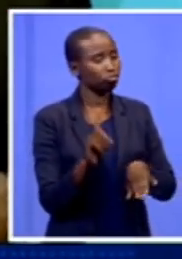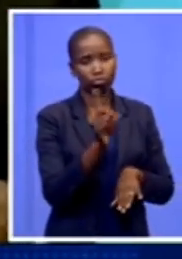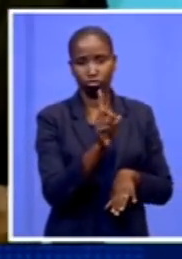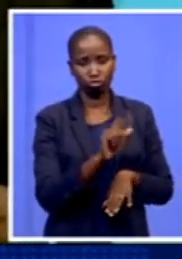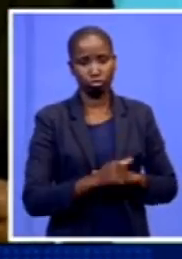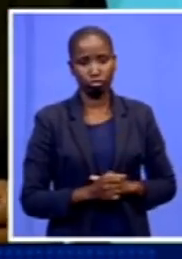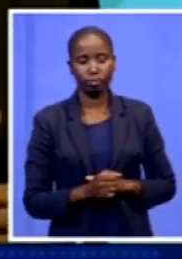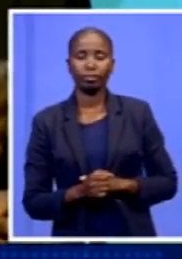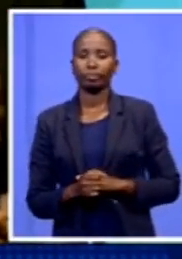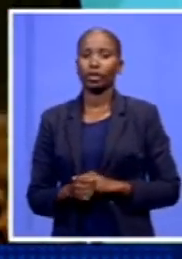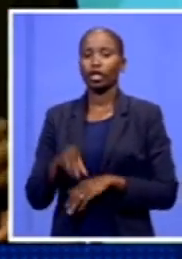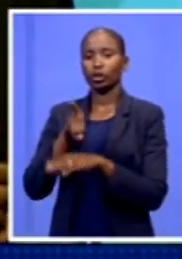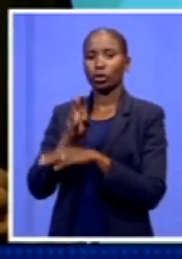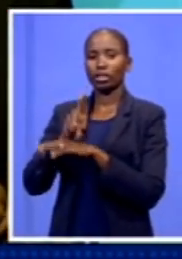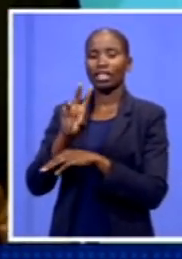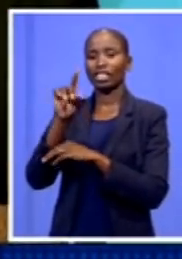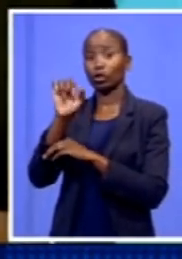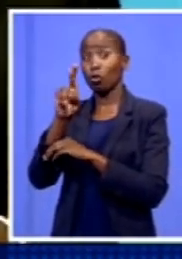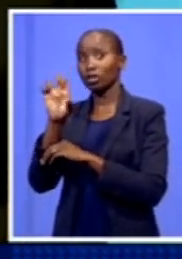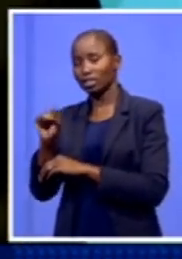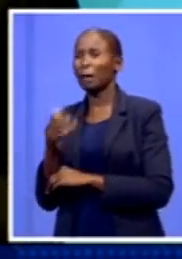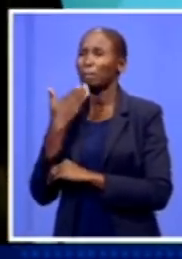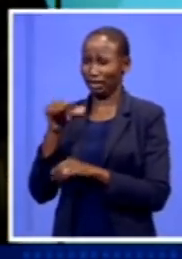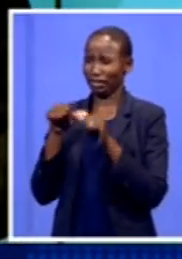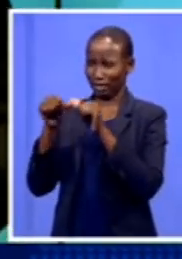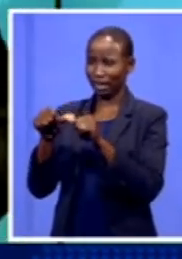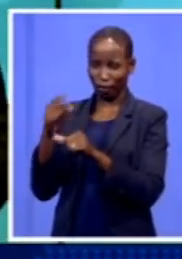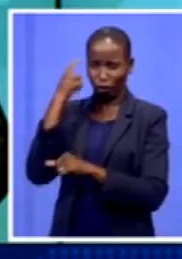keep thinking about where more should be done.